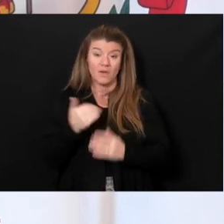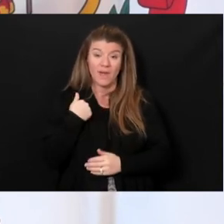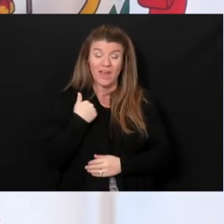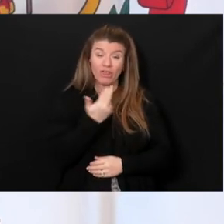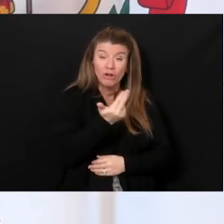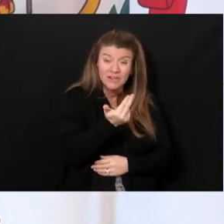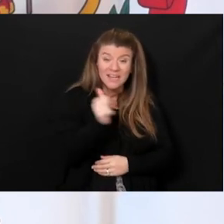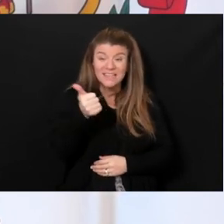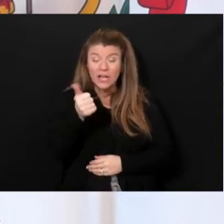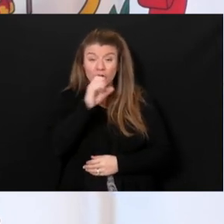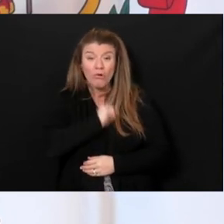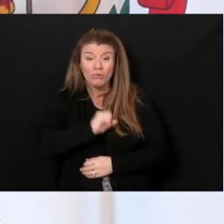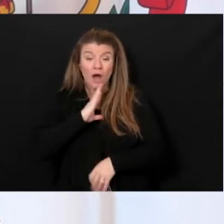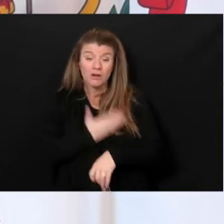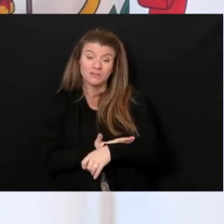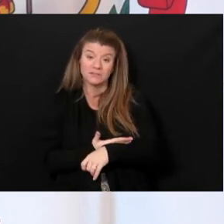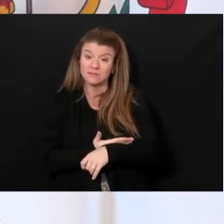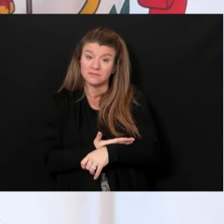old.